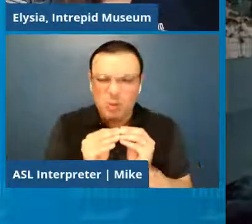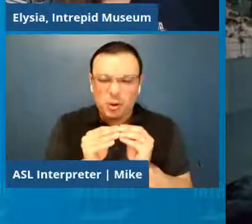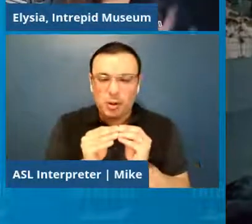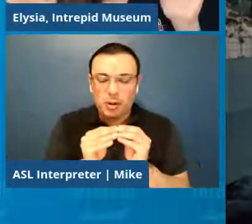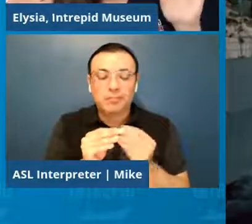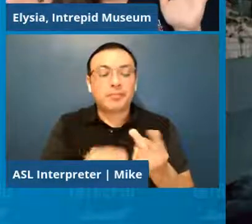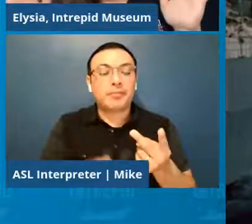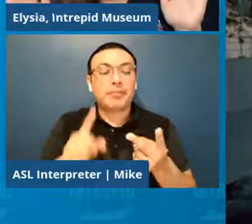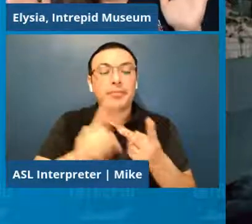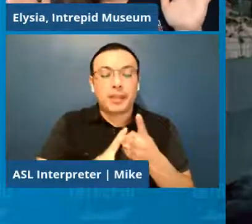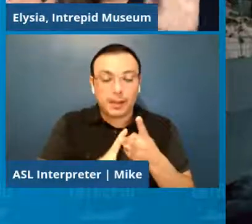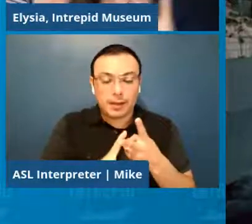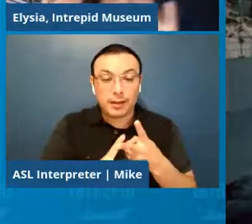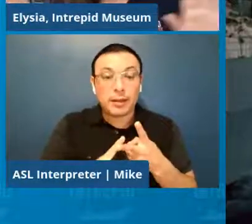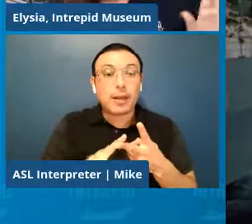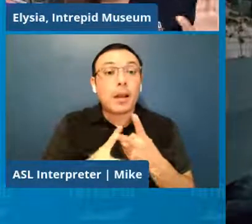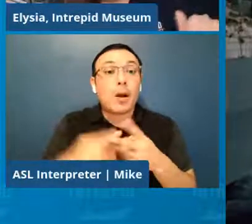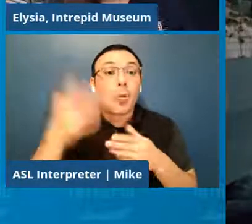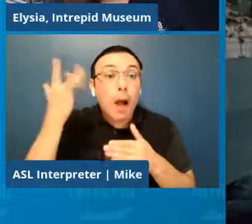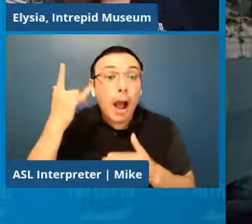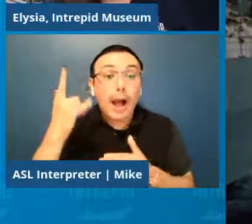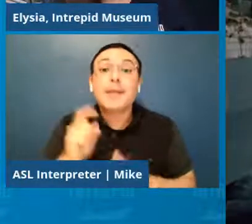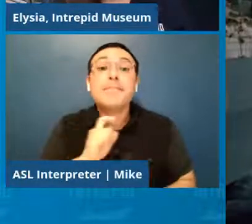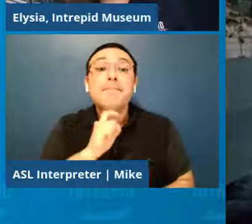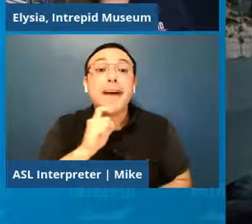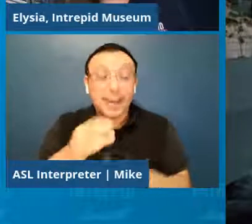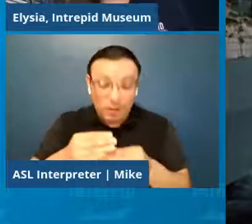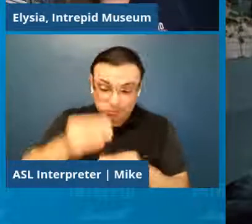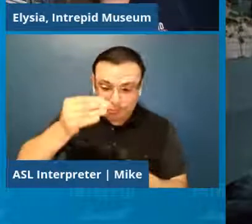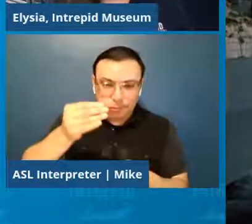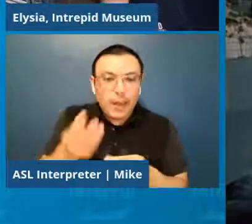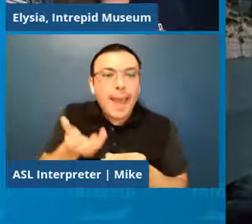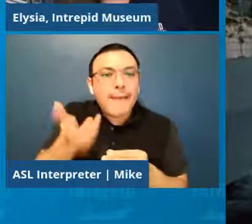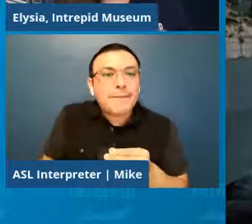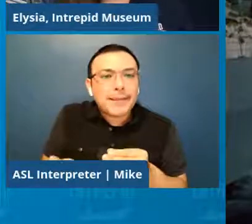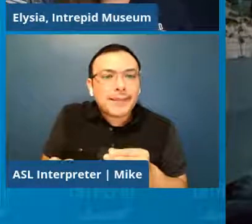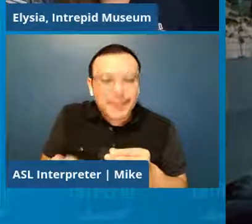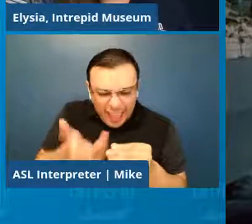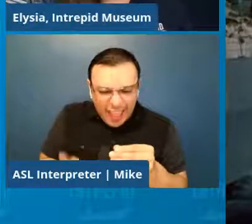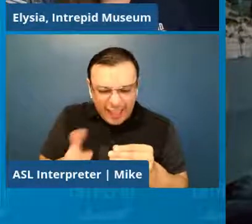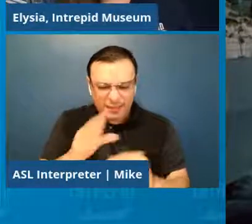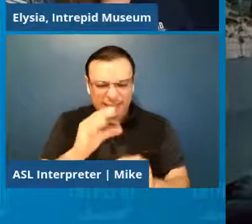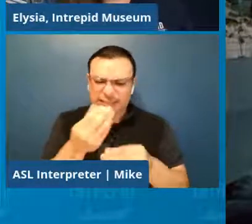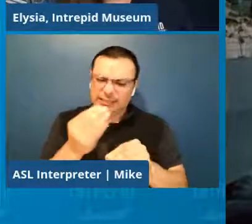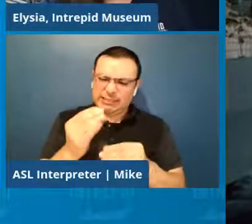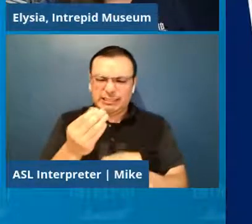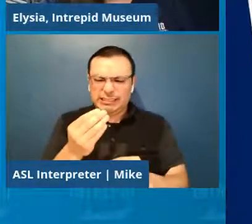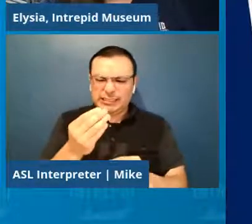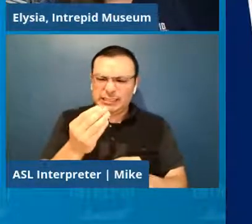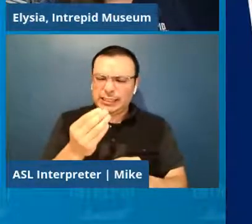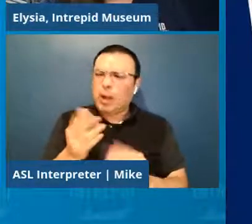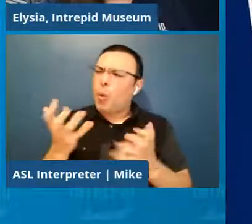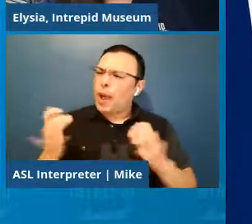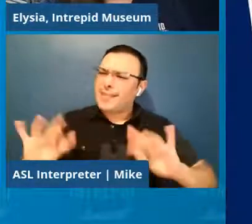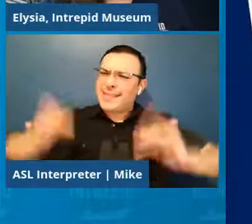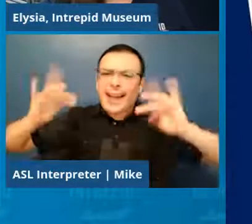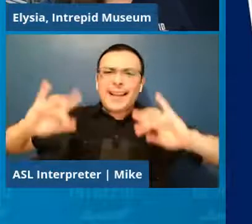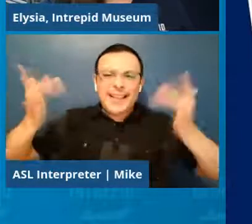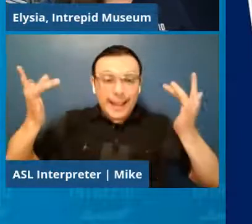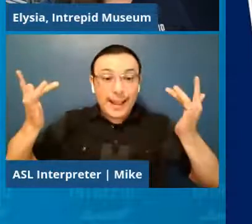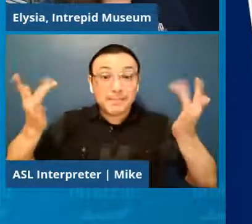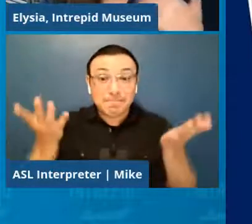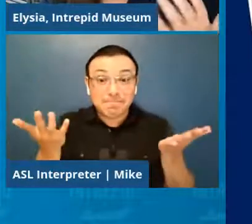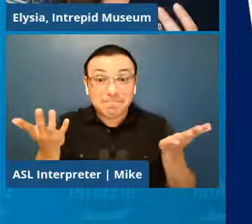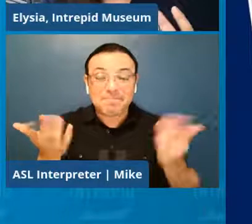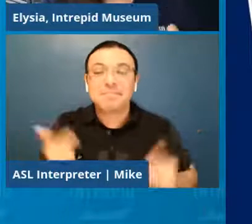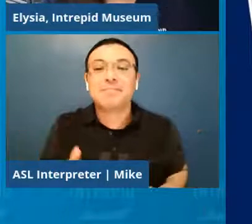them. So weight was a problem. They had to go. So NASA knew that if they weren't going